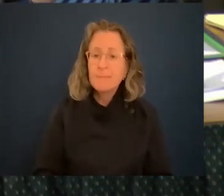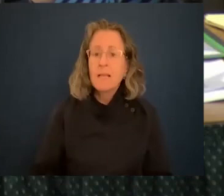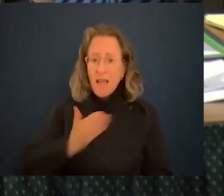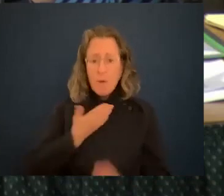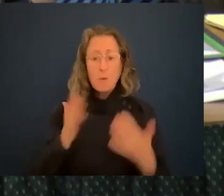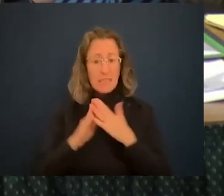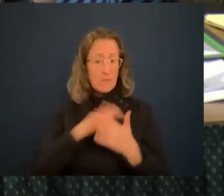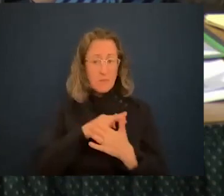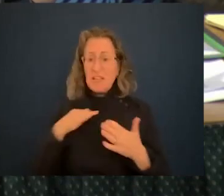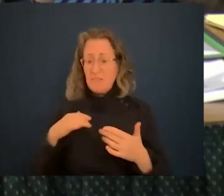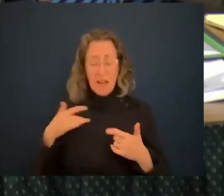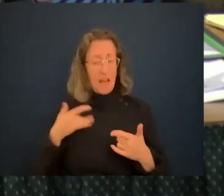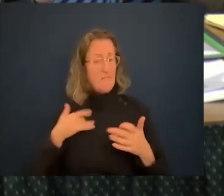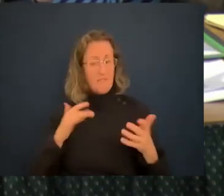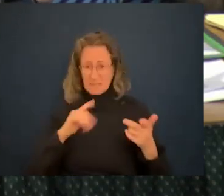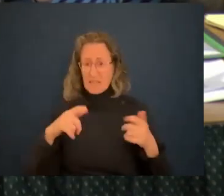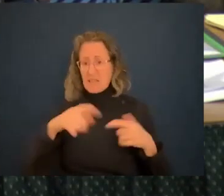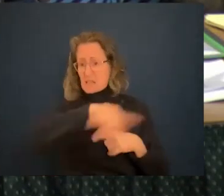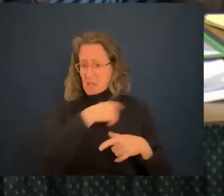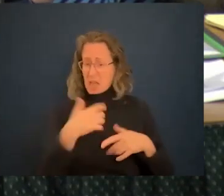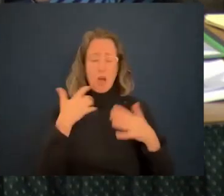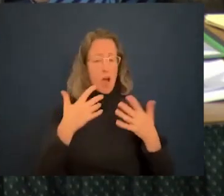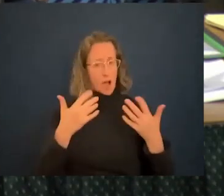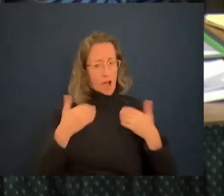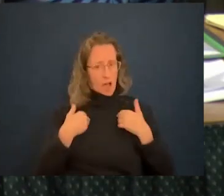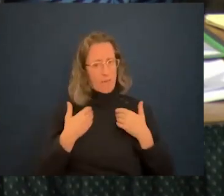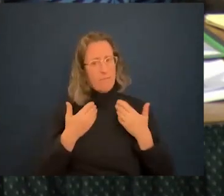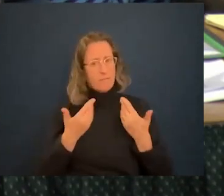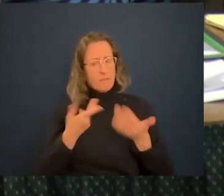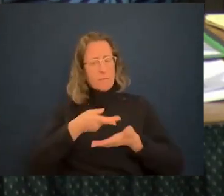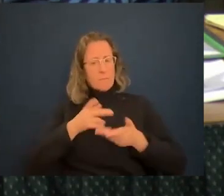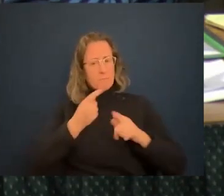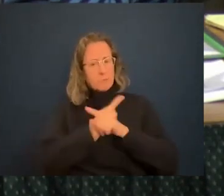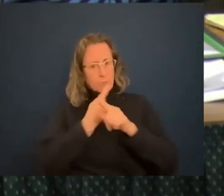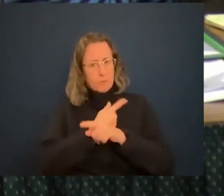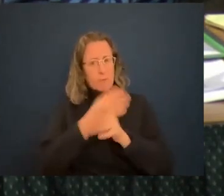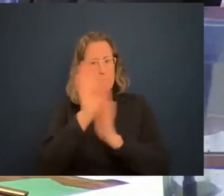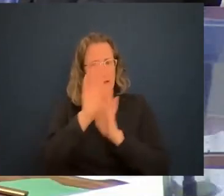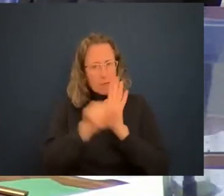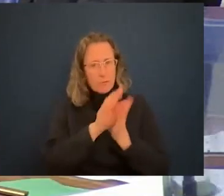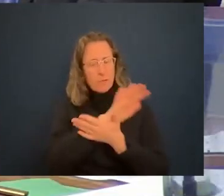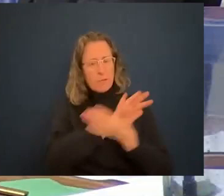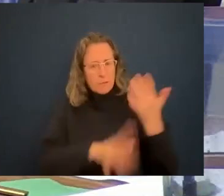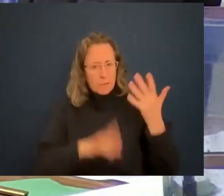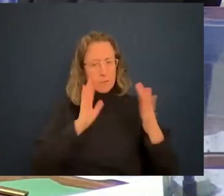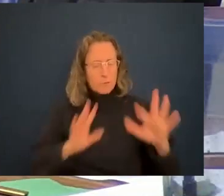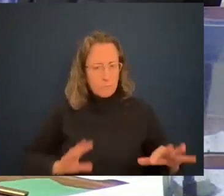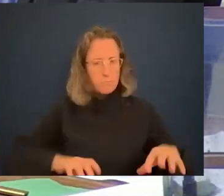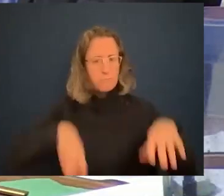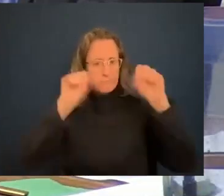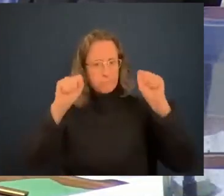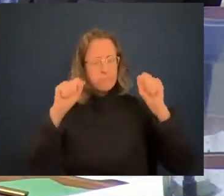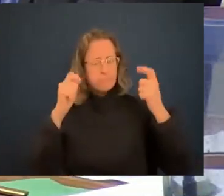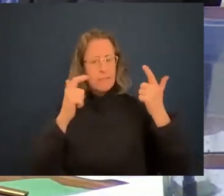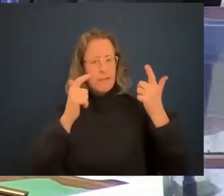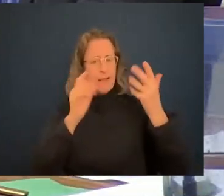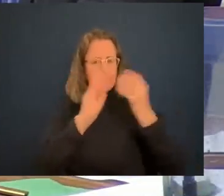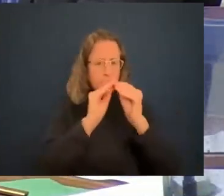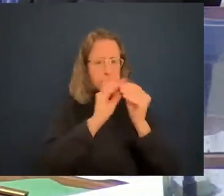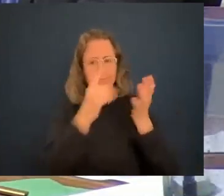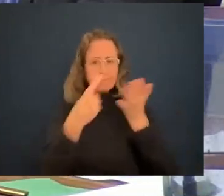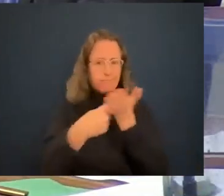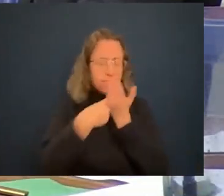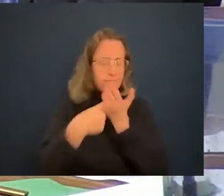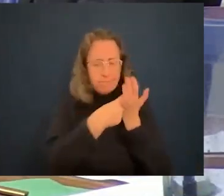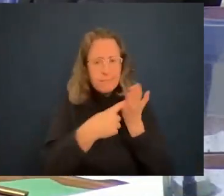report back to us to see how we want to wrestle with it and I think the basically the discussion is agreed and I just think